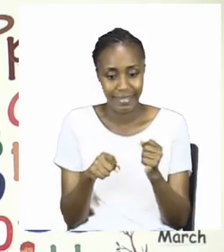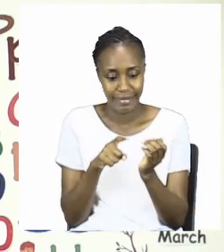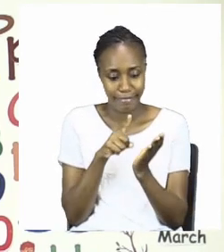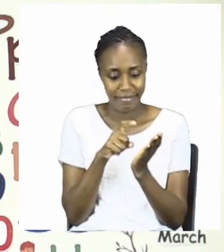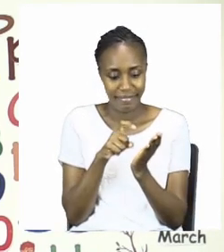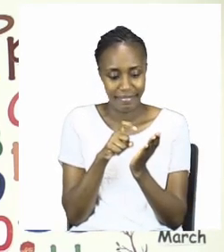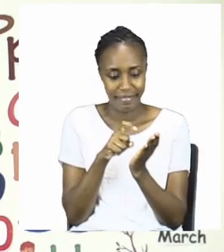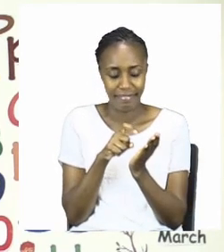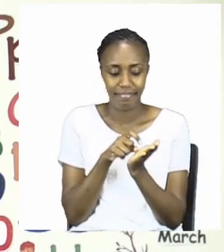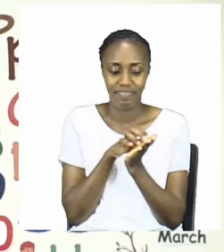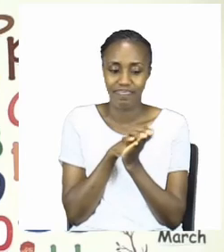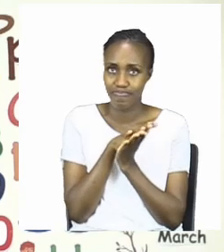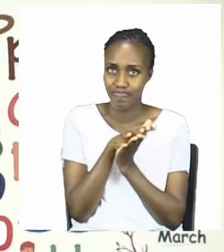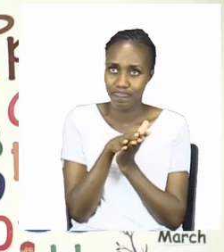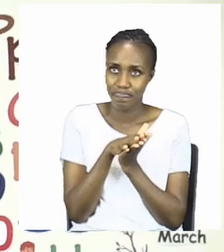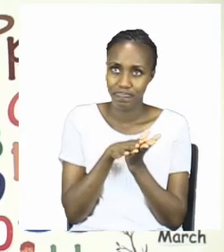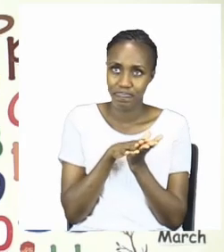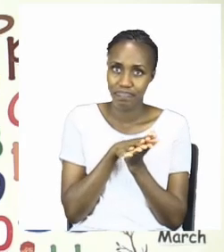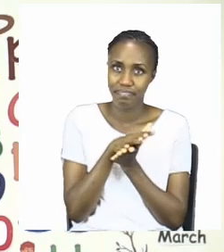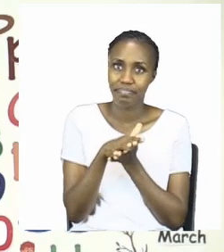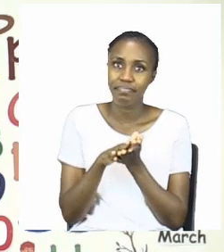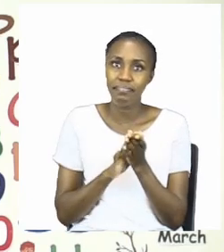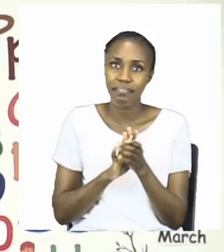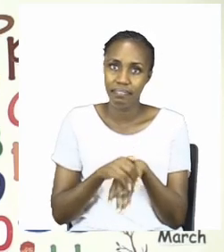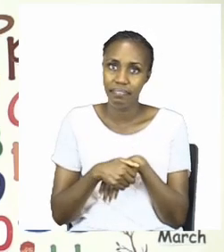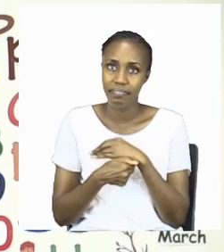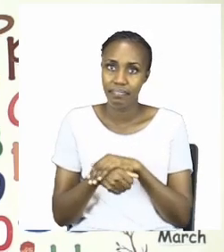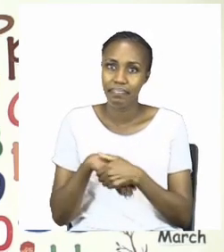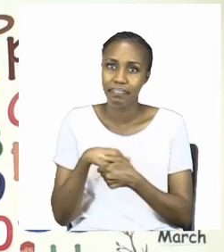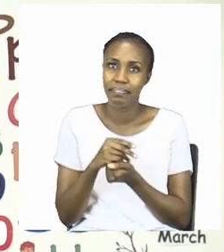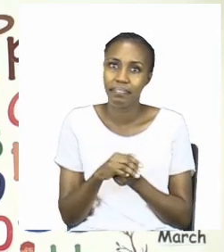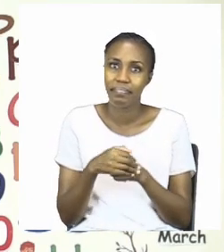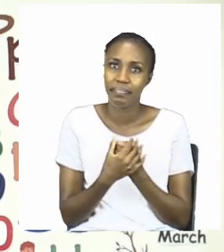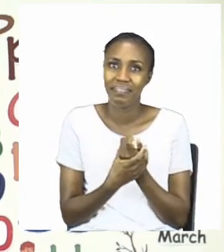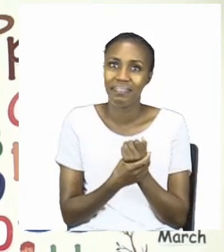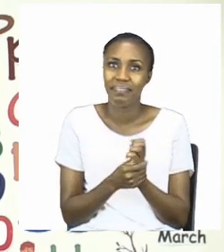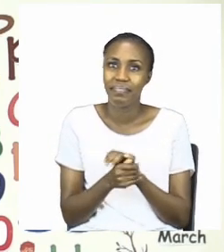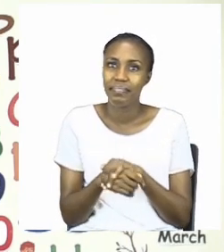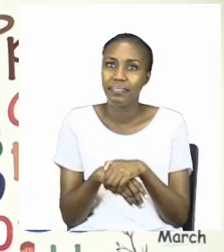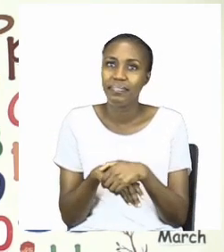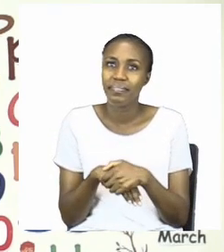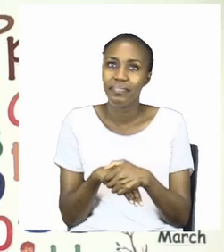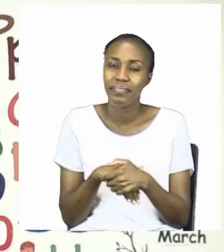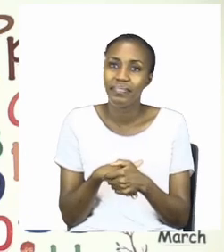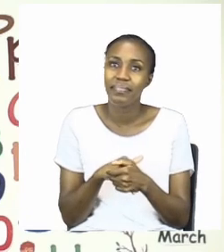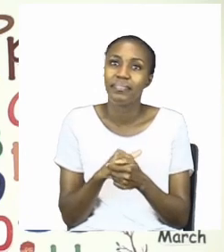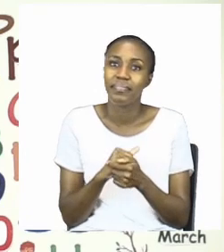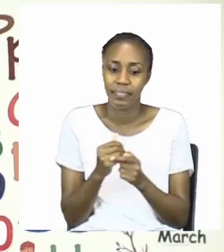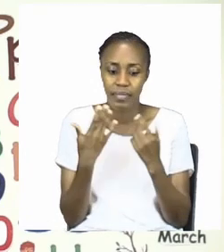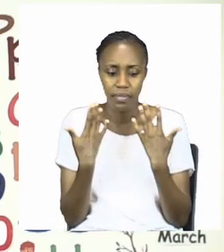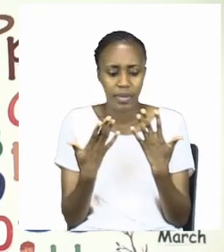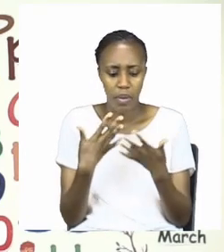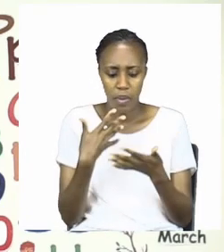put enough sanitizer on our hands. We rub it in, and then we wait for our hands to